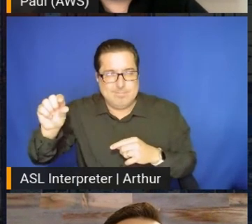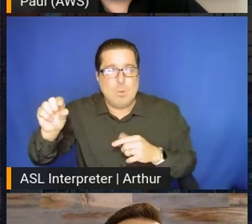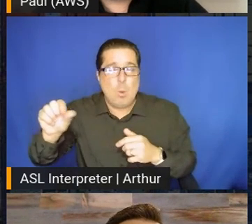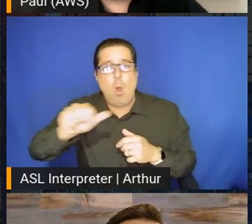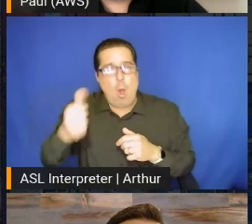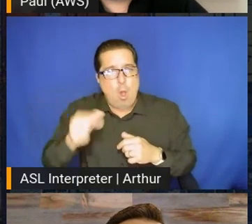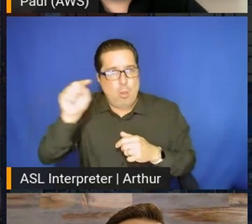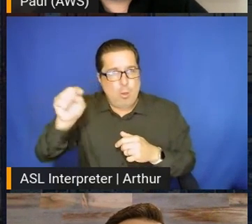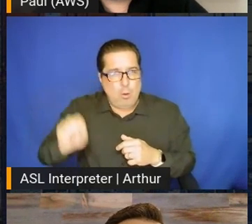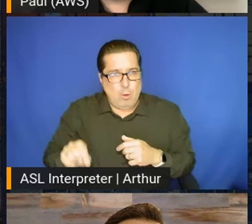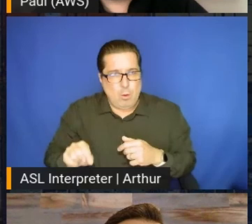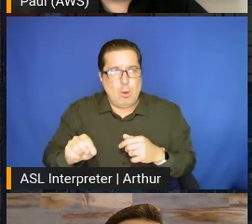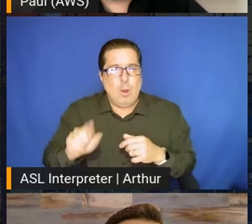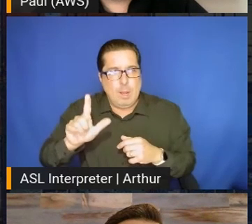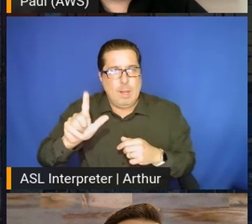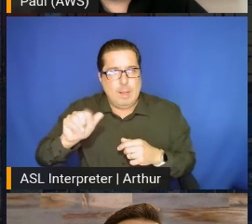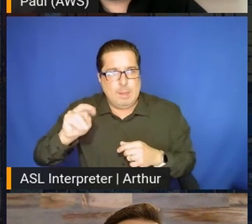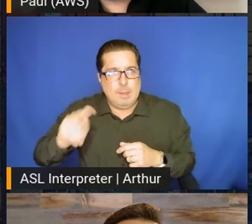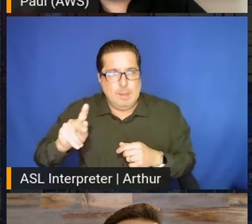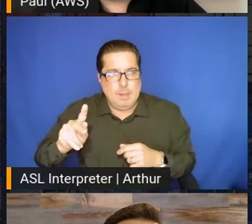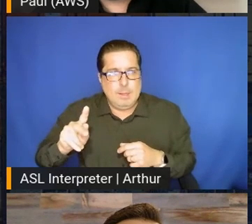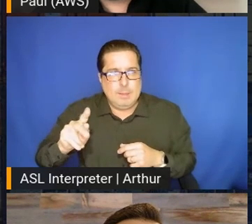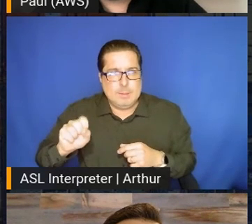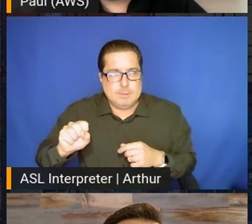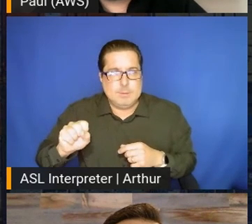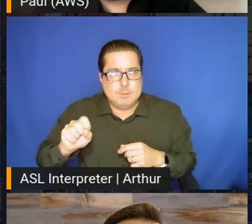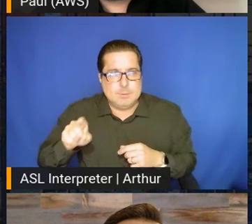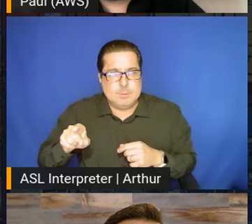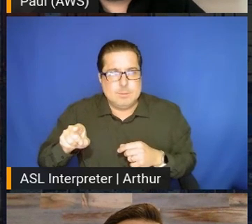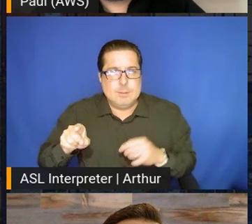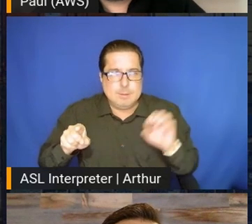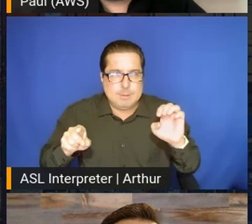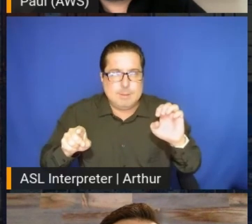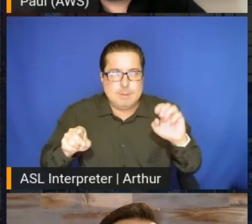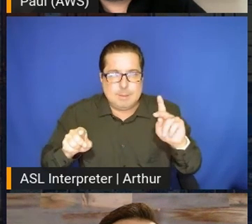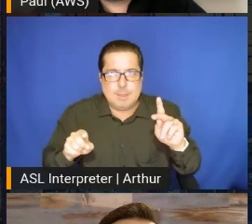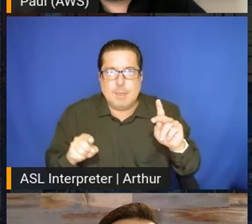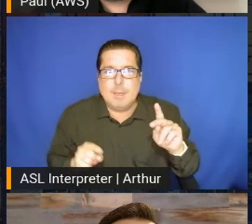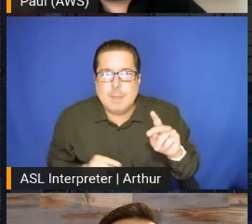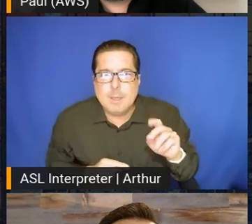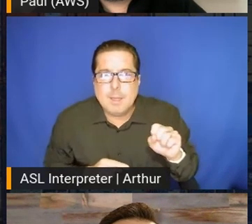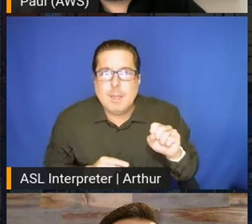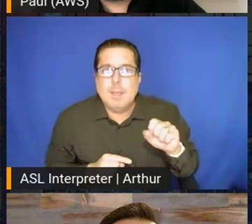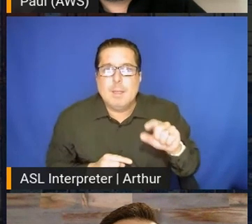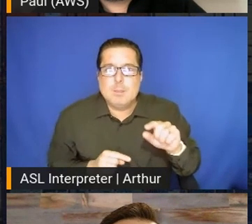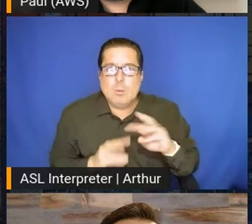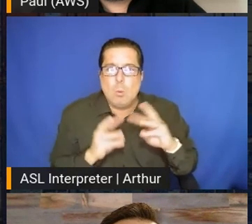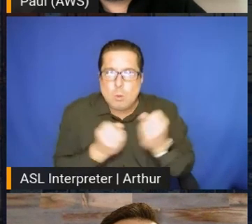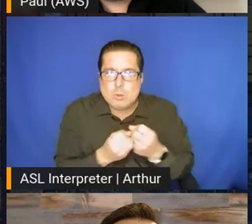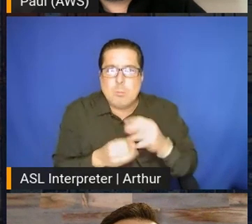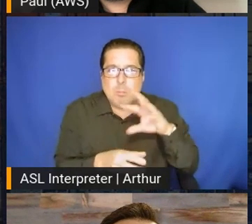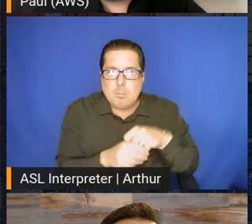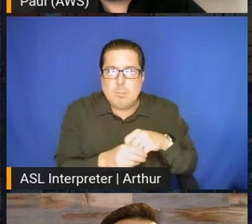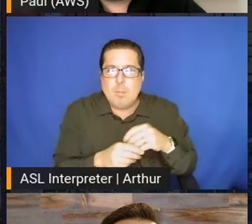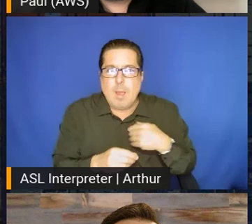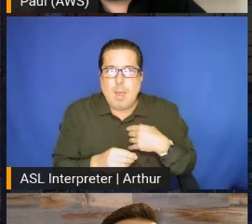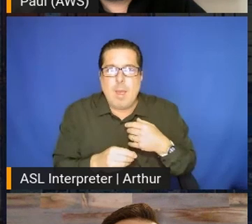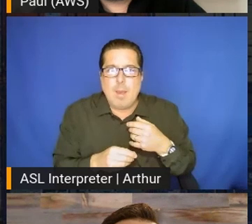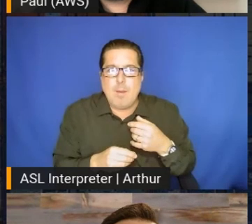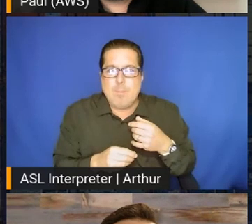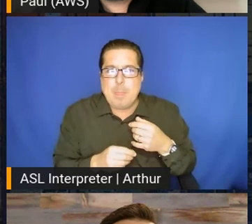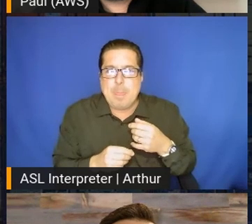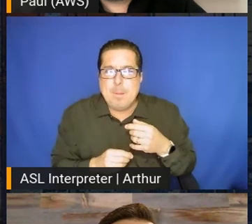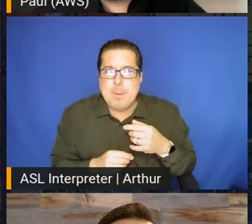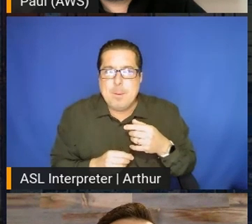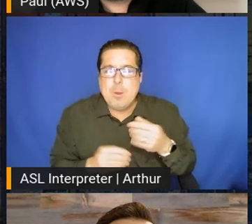EKS workshop has got a portion on scaling Karpenter, and also there's a fully blown workshop with the